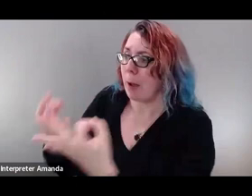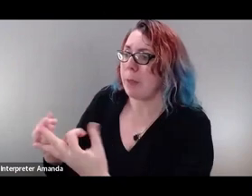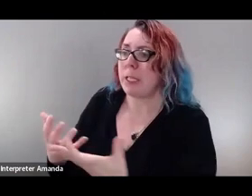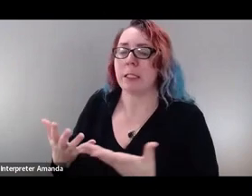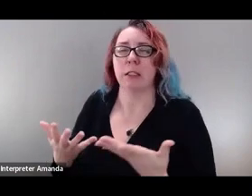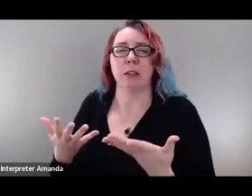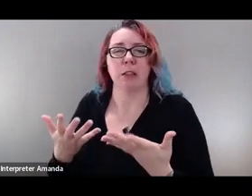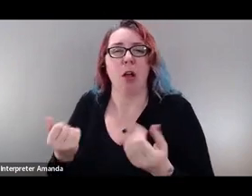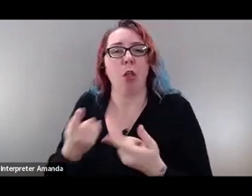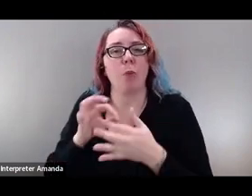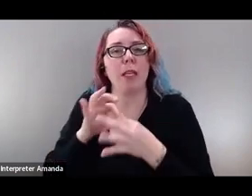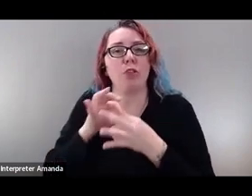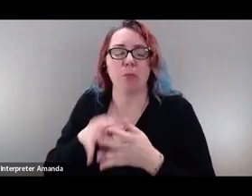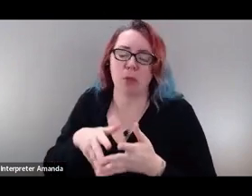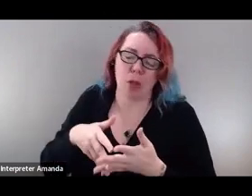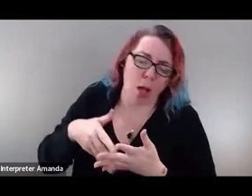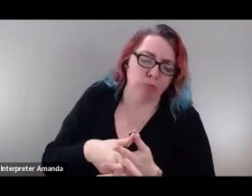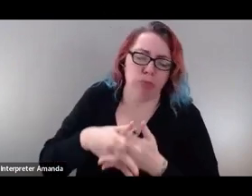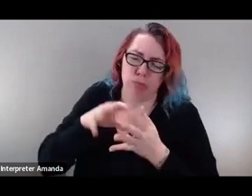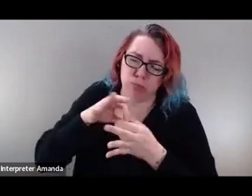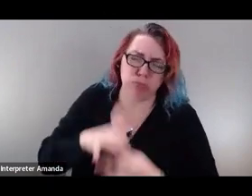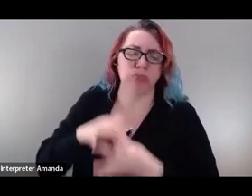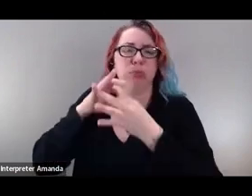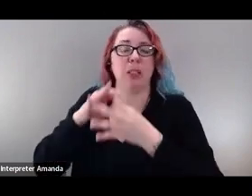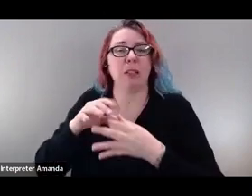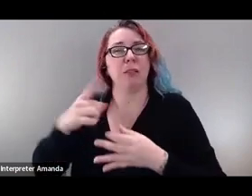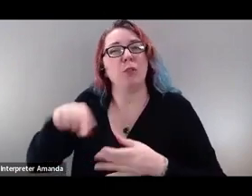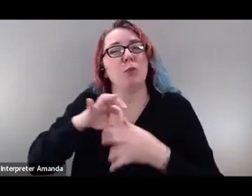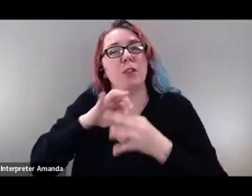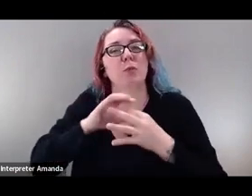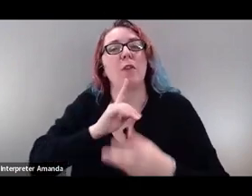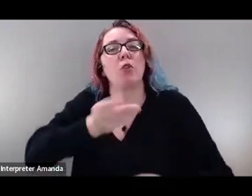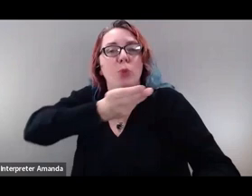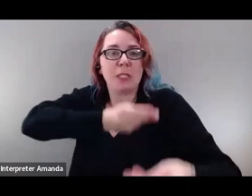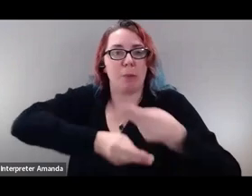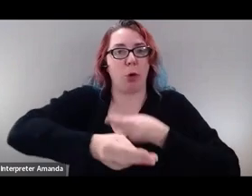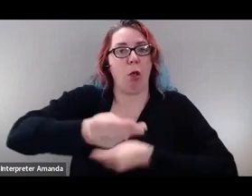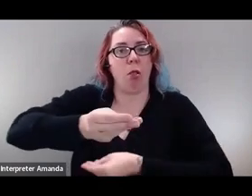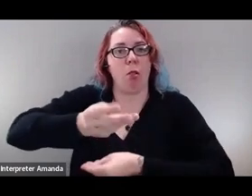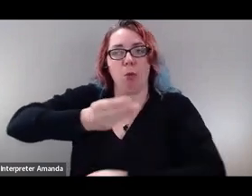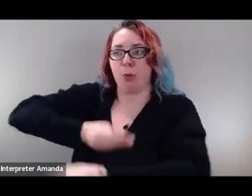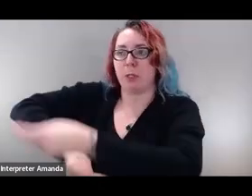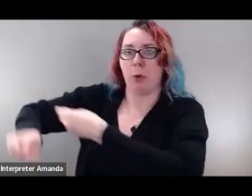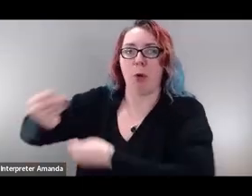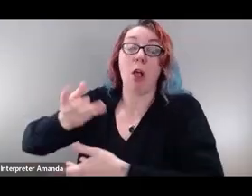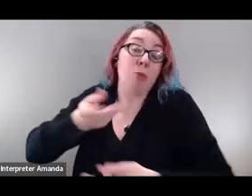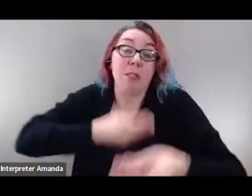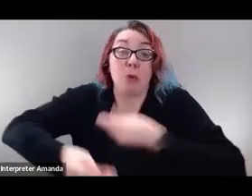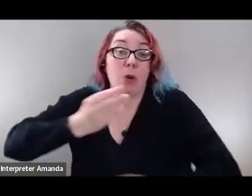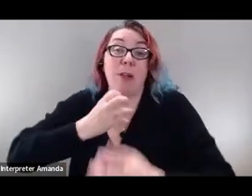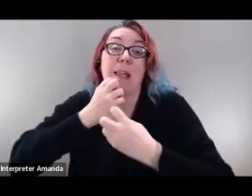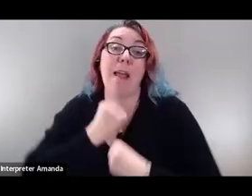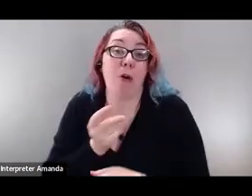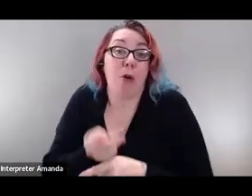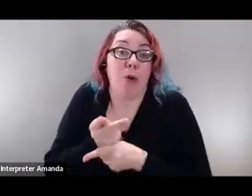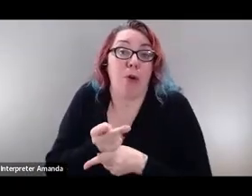these relationships, these reciprocal relationships, this idea of reciprocal care, and the ways that, you know, we